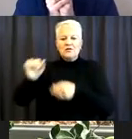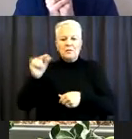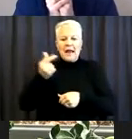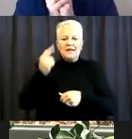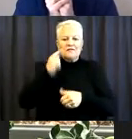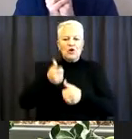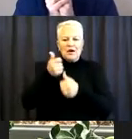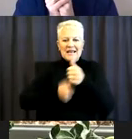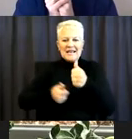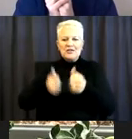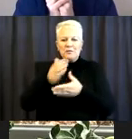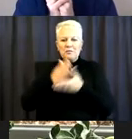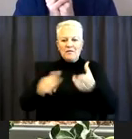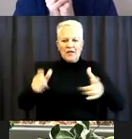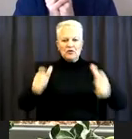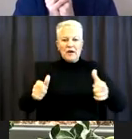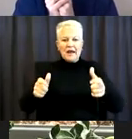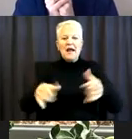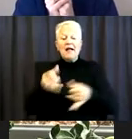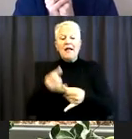of the mounted tray in the last slide.